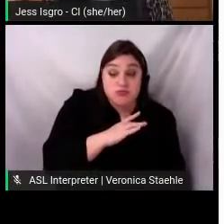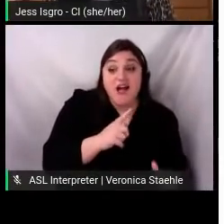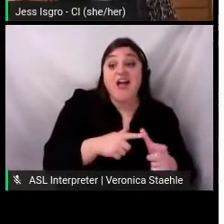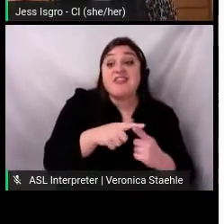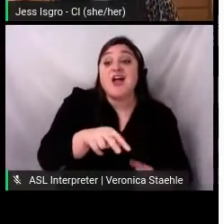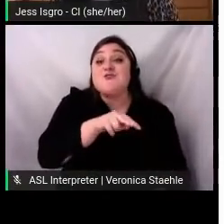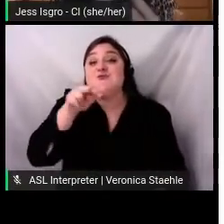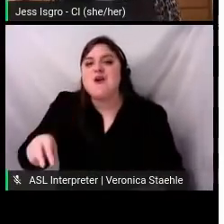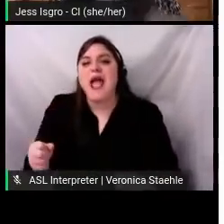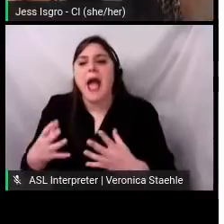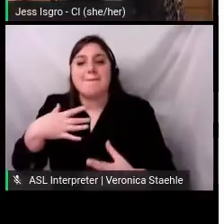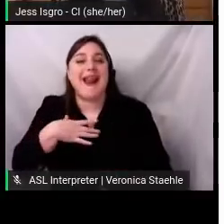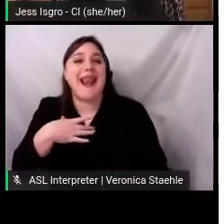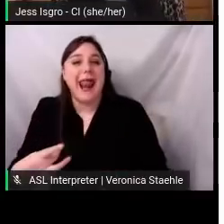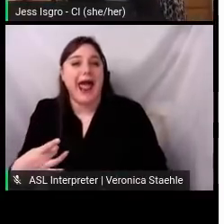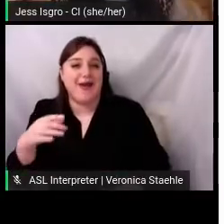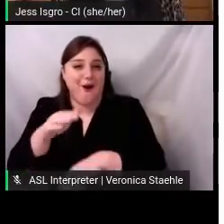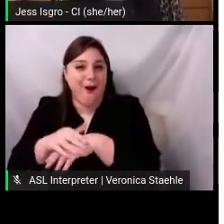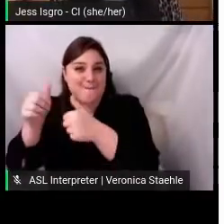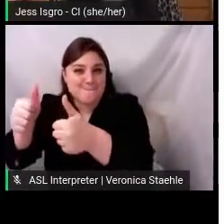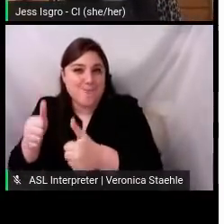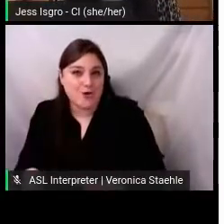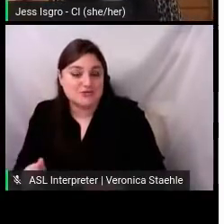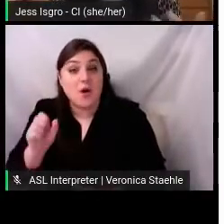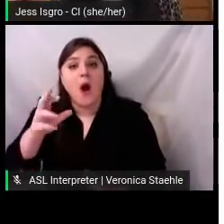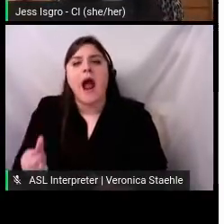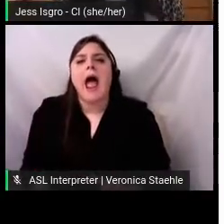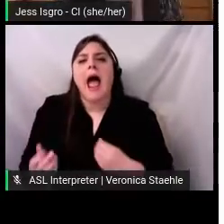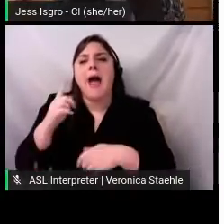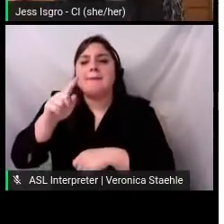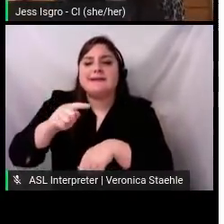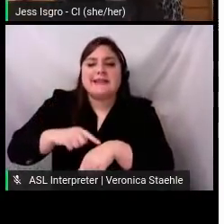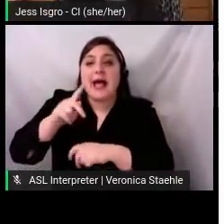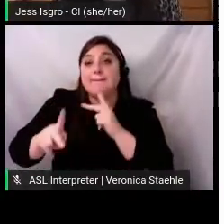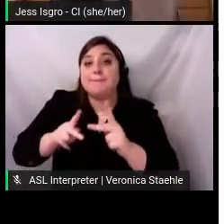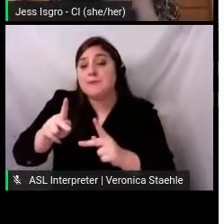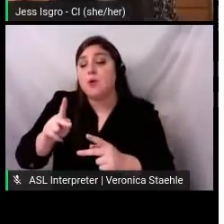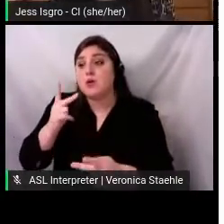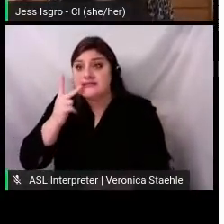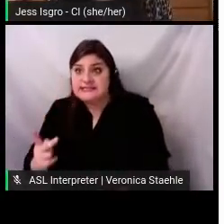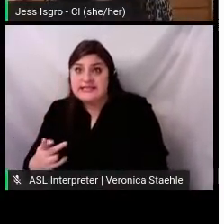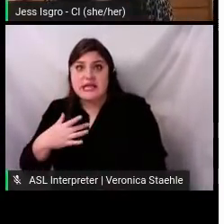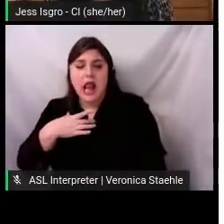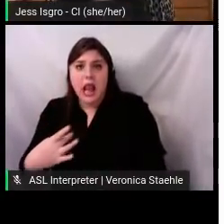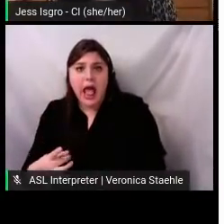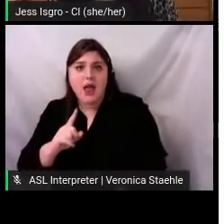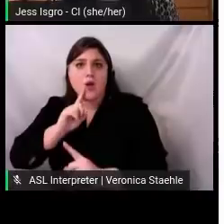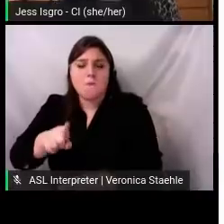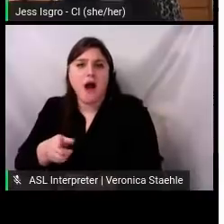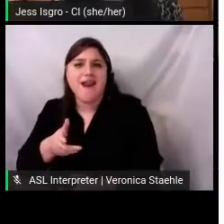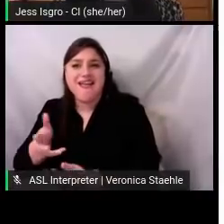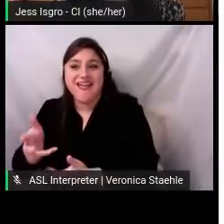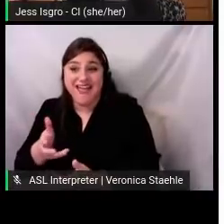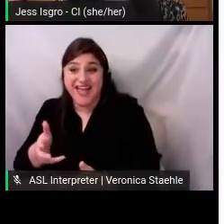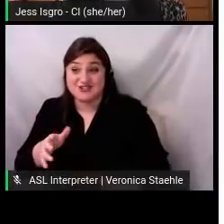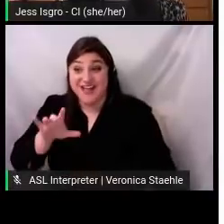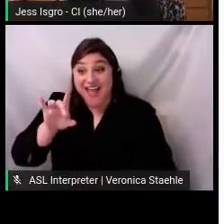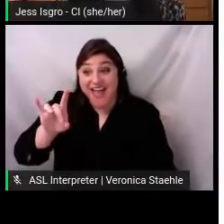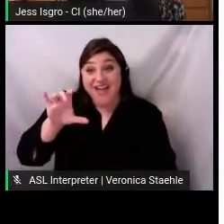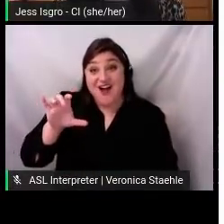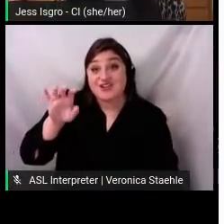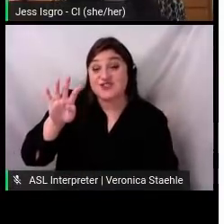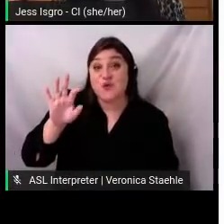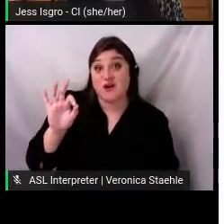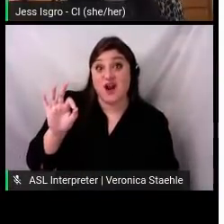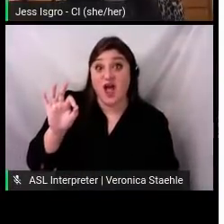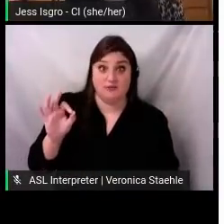likes on post shares. It shows you how often those people who were reached through viral reach were actually engaging with that post. And it totals about